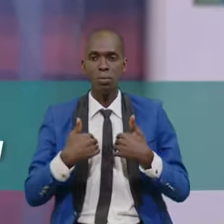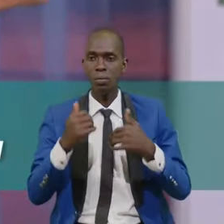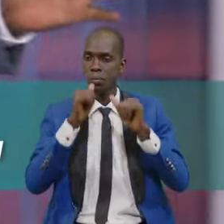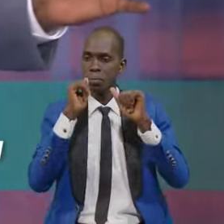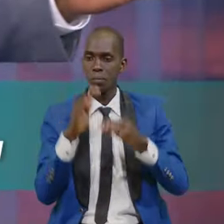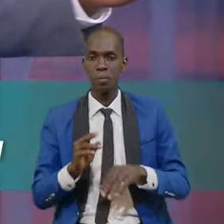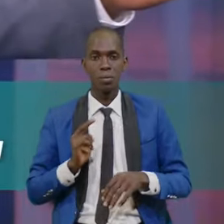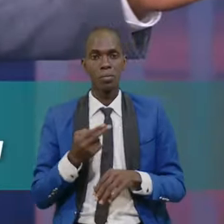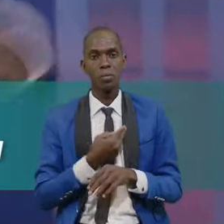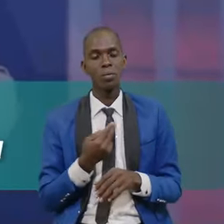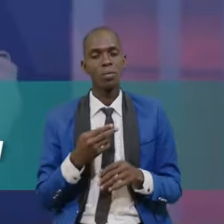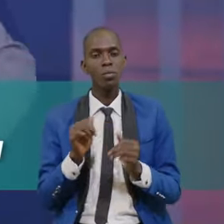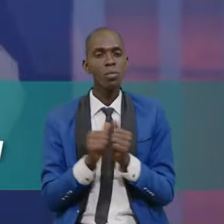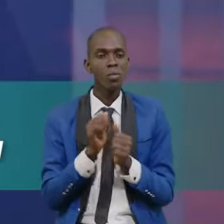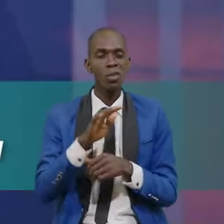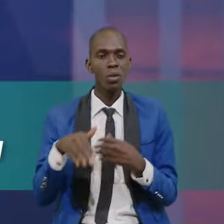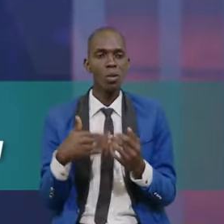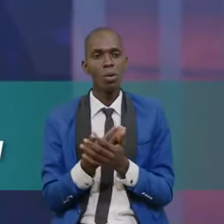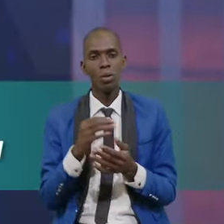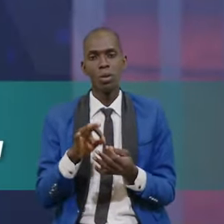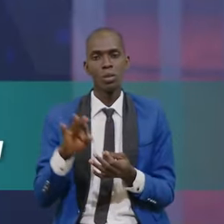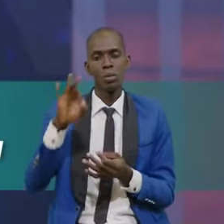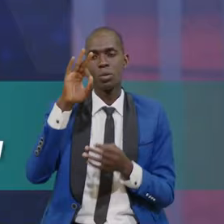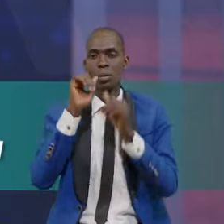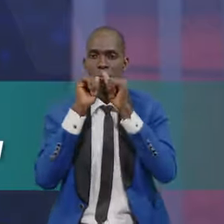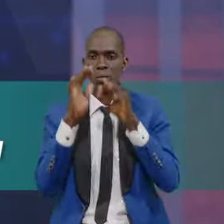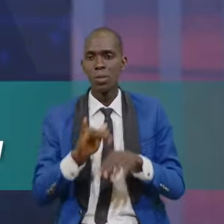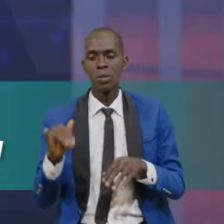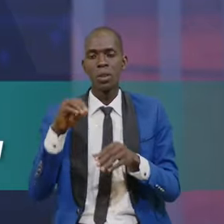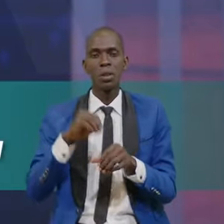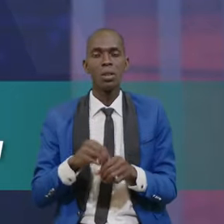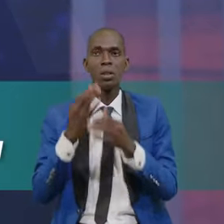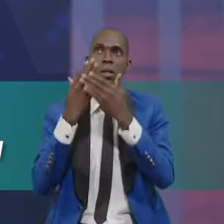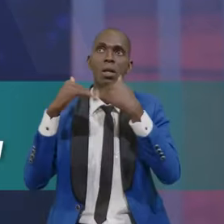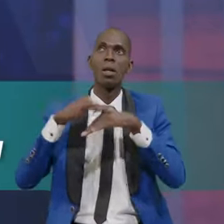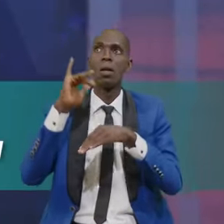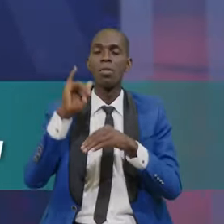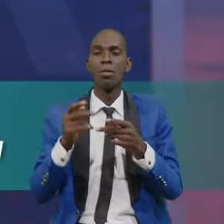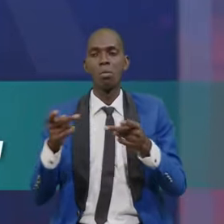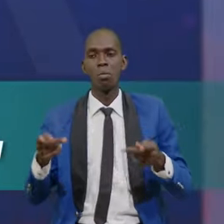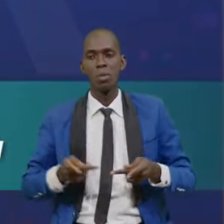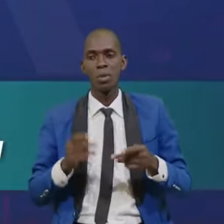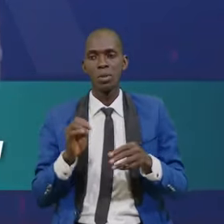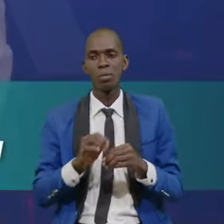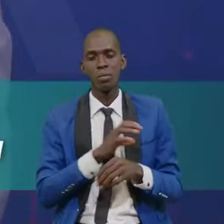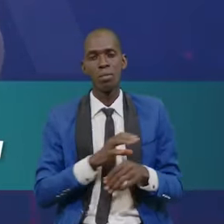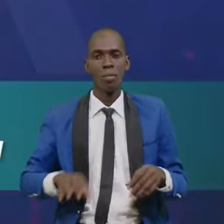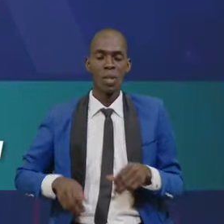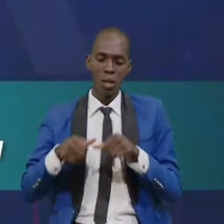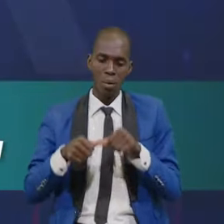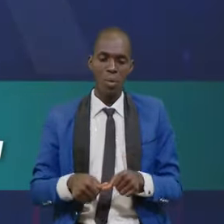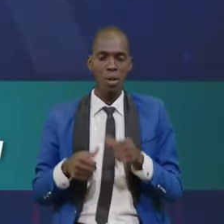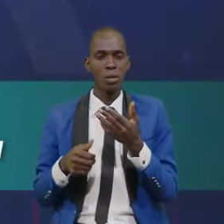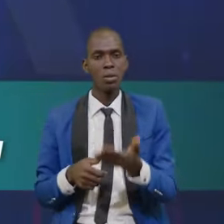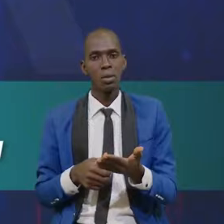with all spiritual blessings in heavenly places in Christ. Abide there. Stay